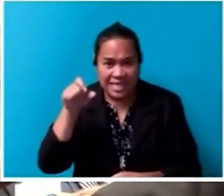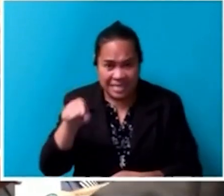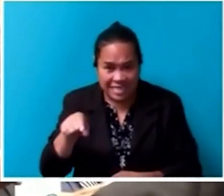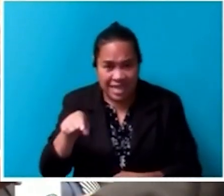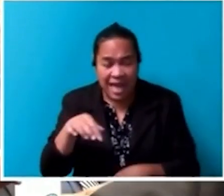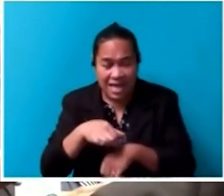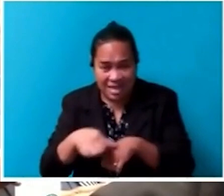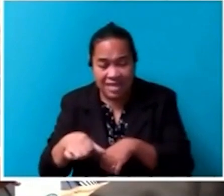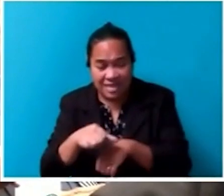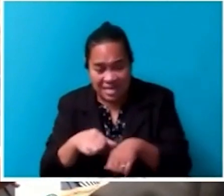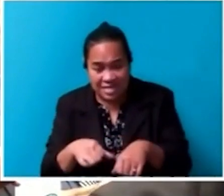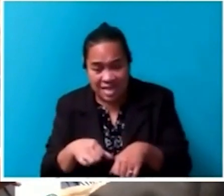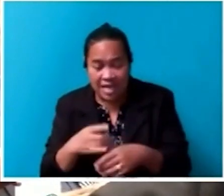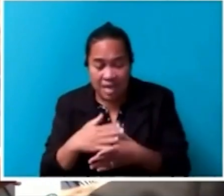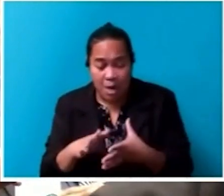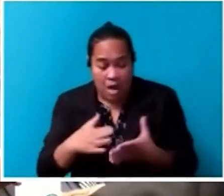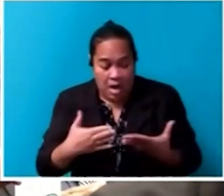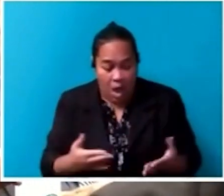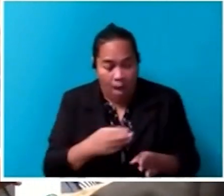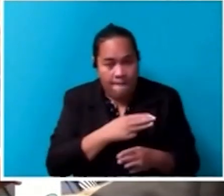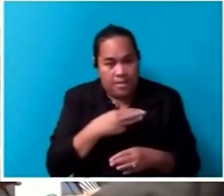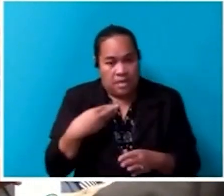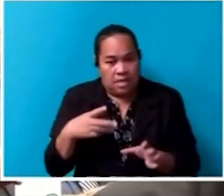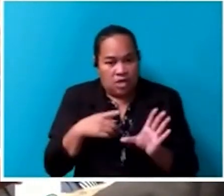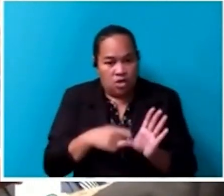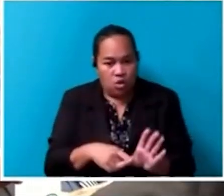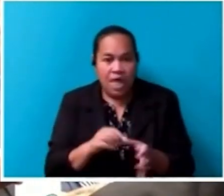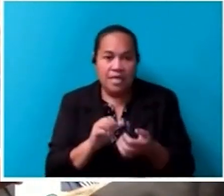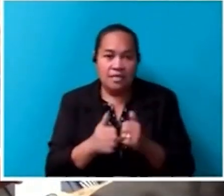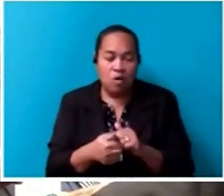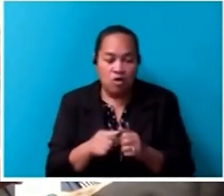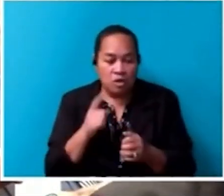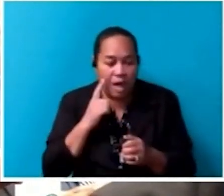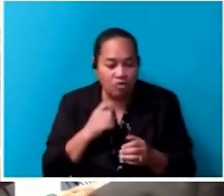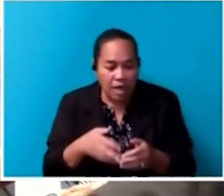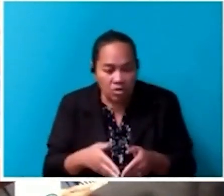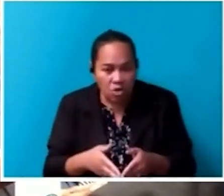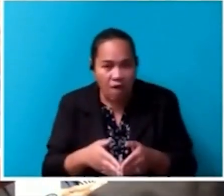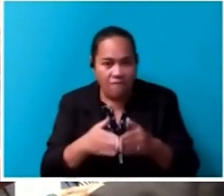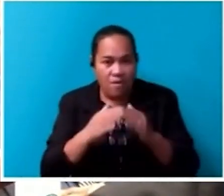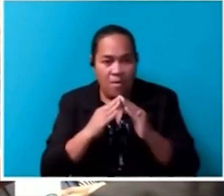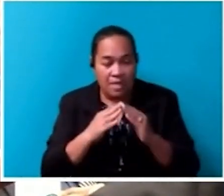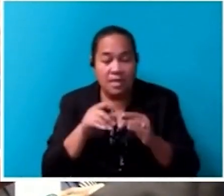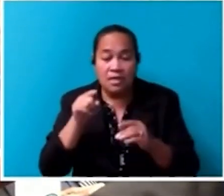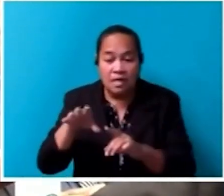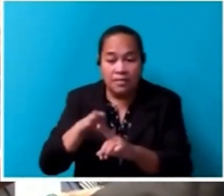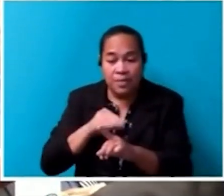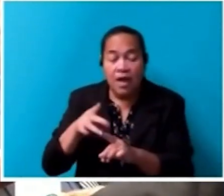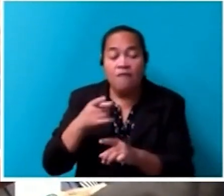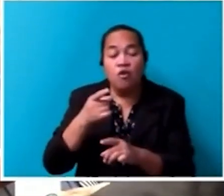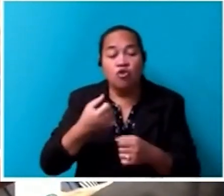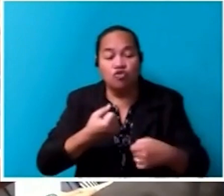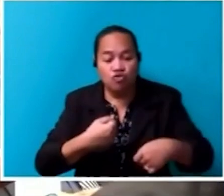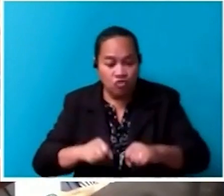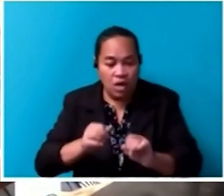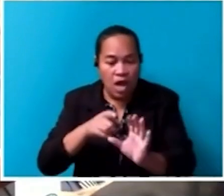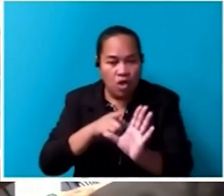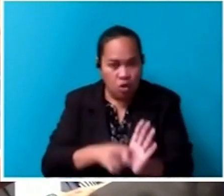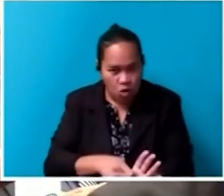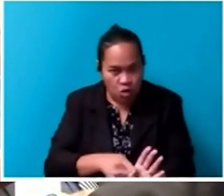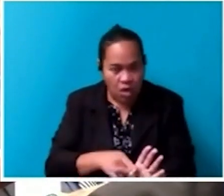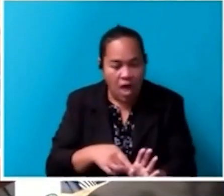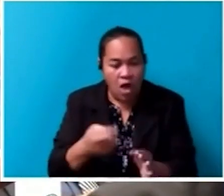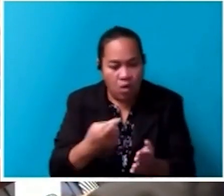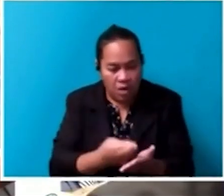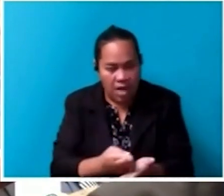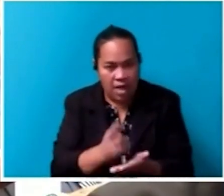program, the Ministry of Youth and Sports is now formalizing it into a model for street youth rehabilitation.